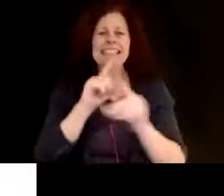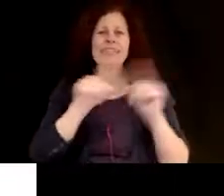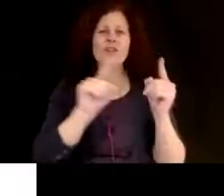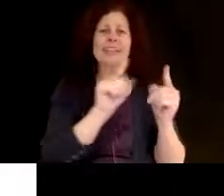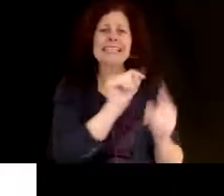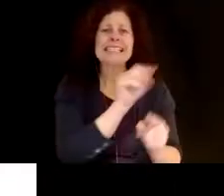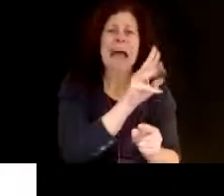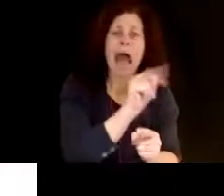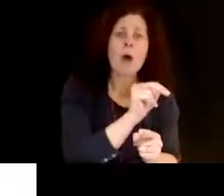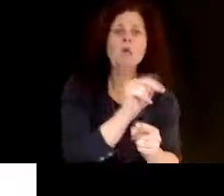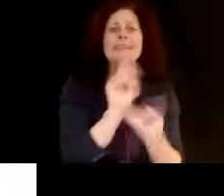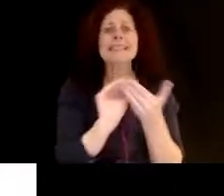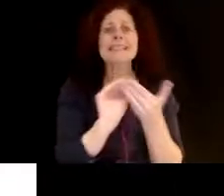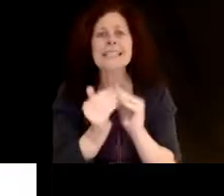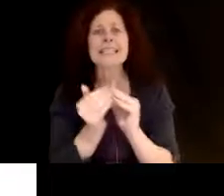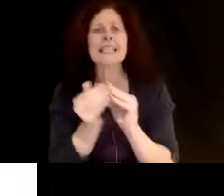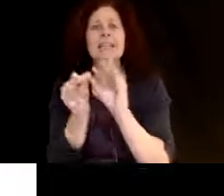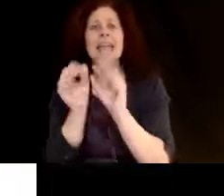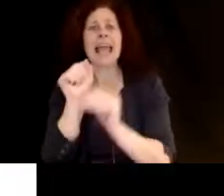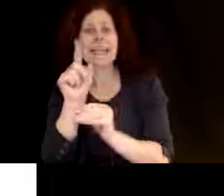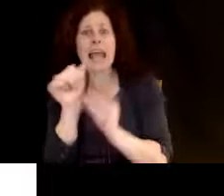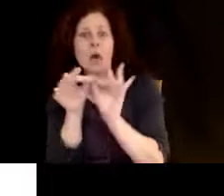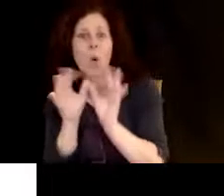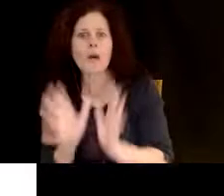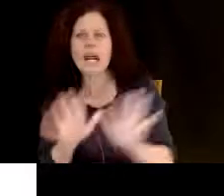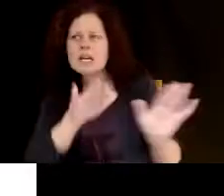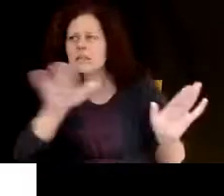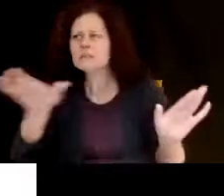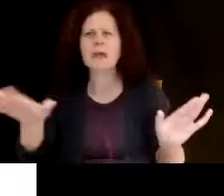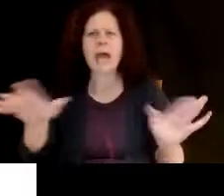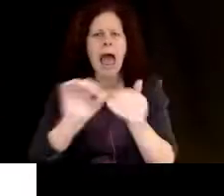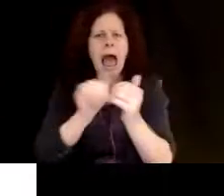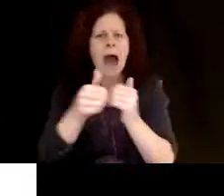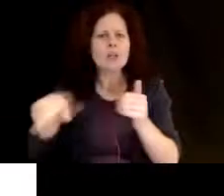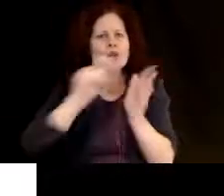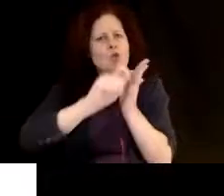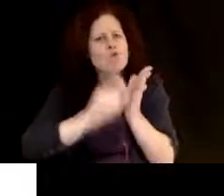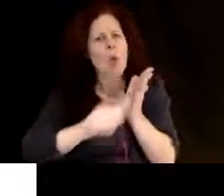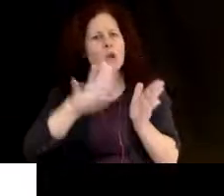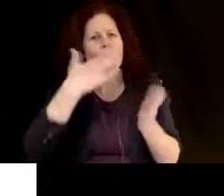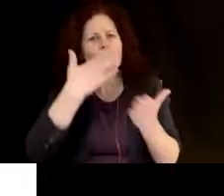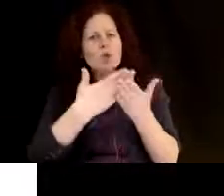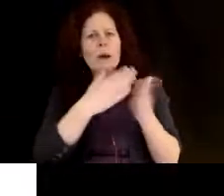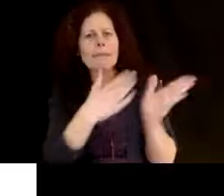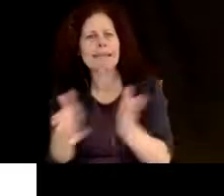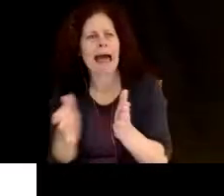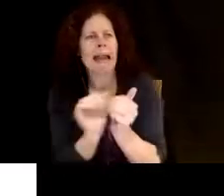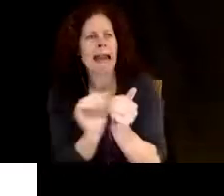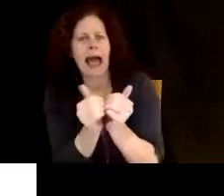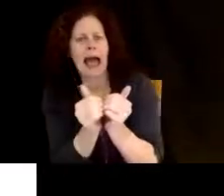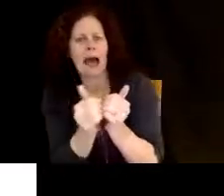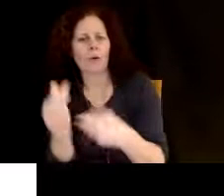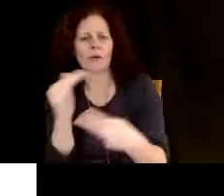have developed high quality plans. And we wanted to answer the question, what are the community, organizational, and